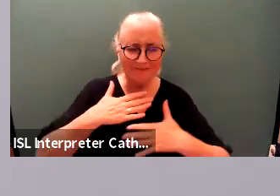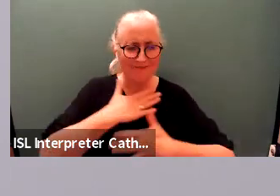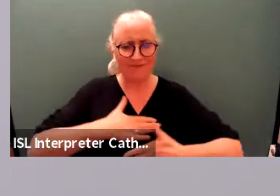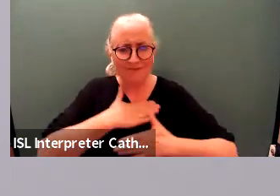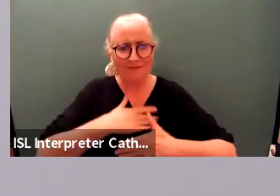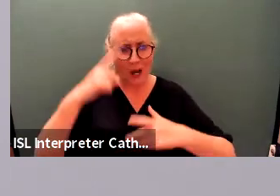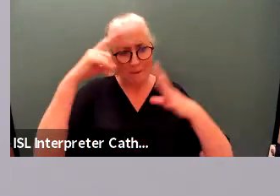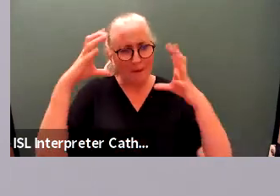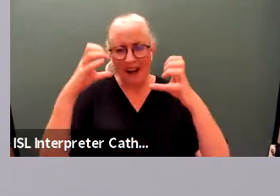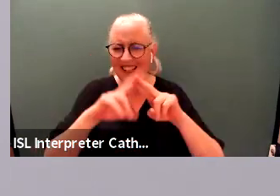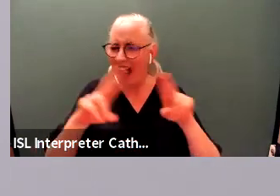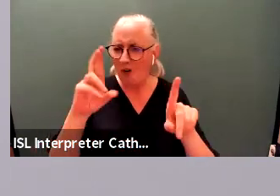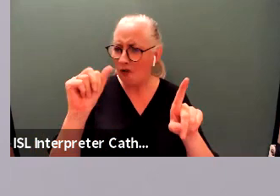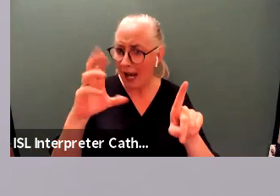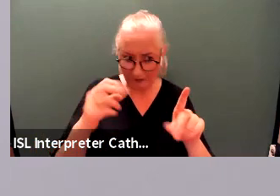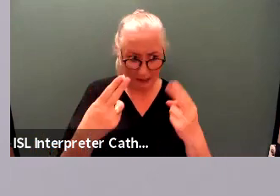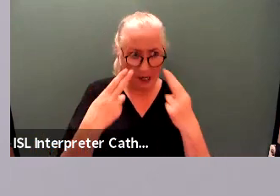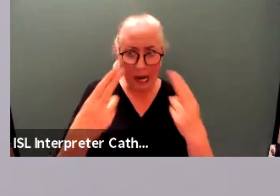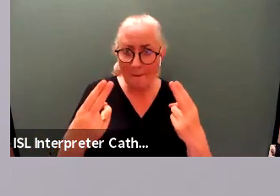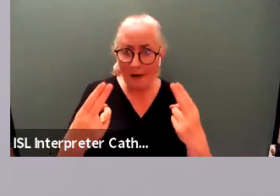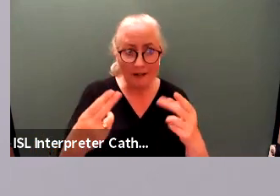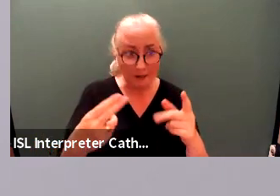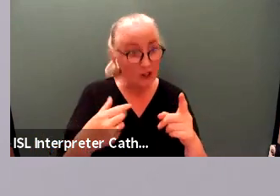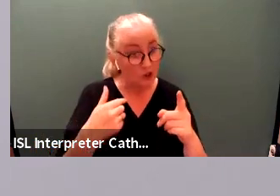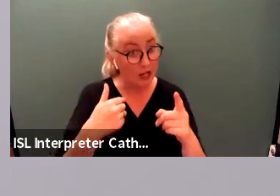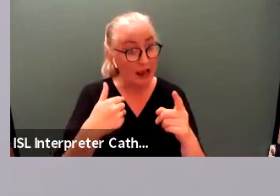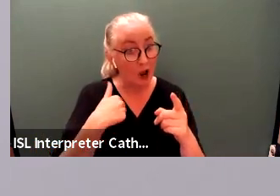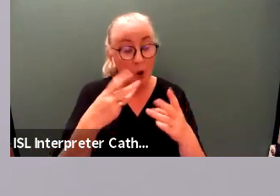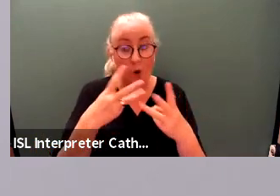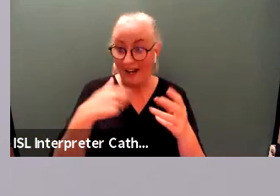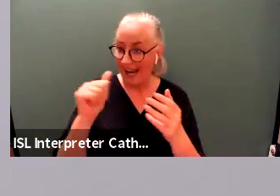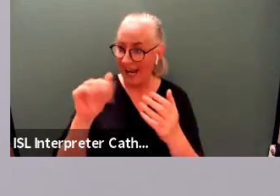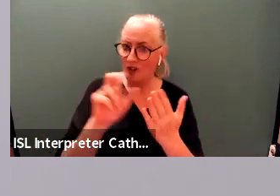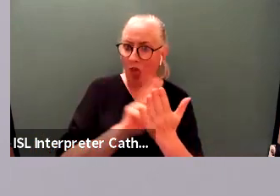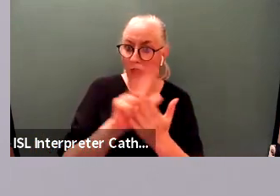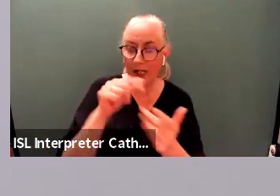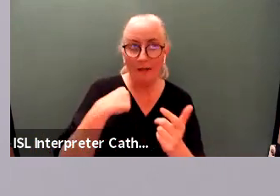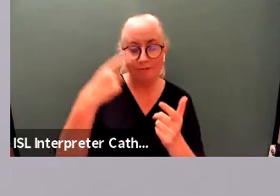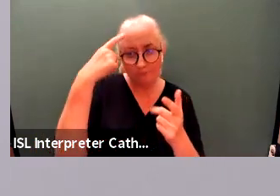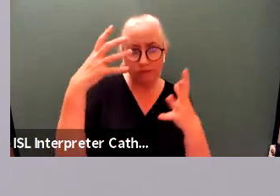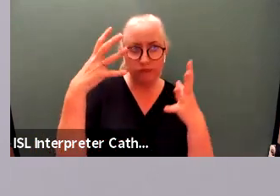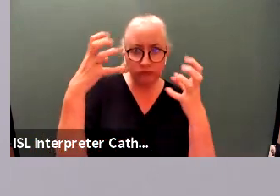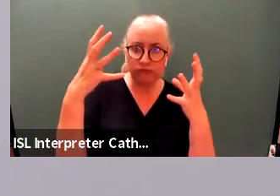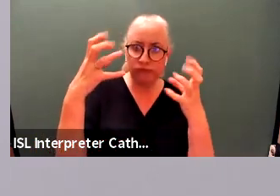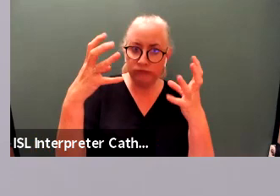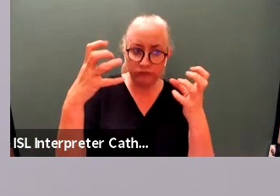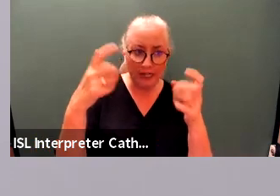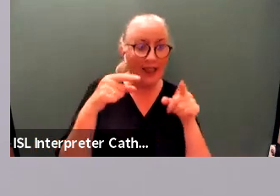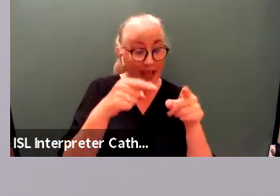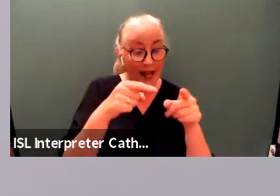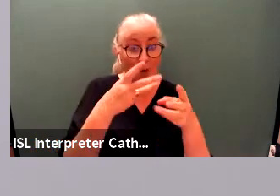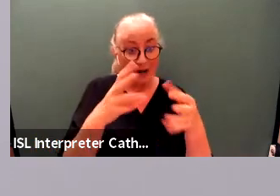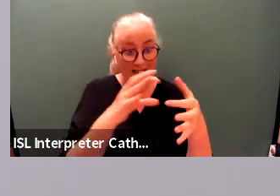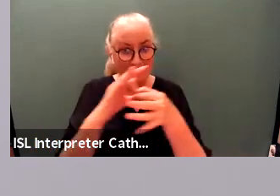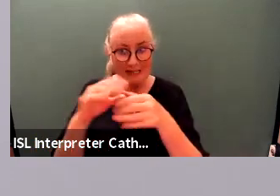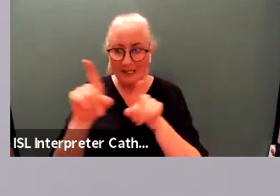It's not really rare. It's actually very common. And since I was 13, I've been getting them. So that would have been when I had started getting periods at